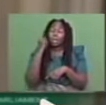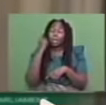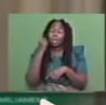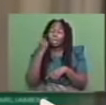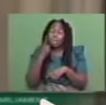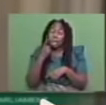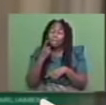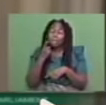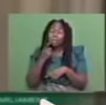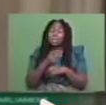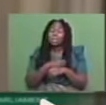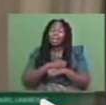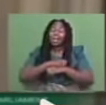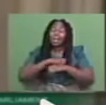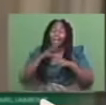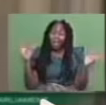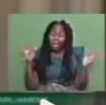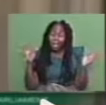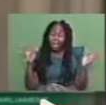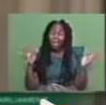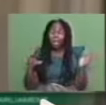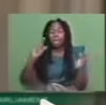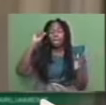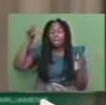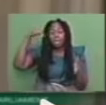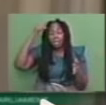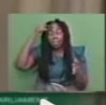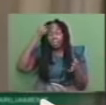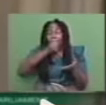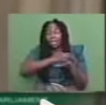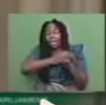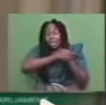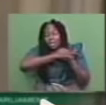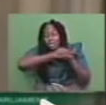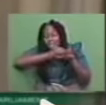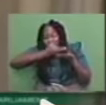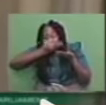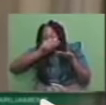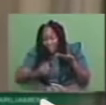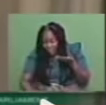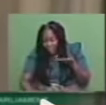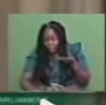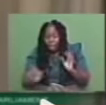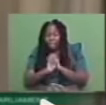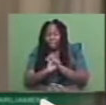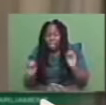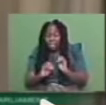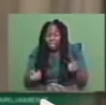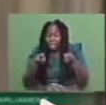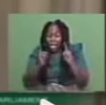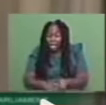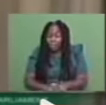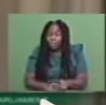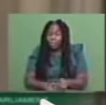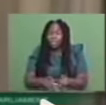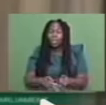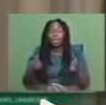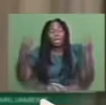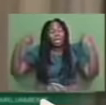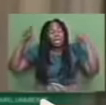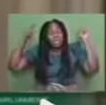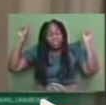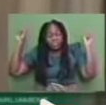miserably to accomplish anything meaningful after 5 years in government. They are reduced to claiming broken